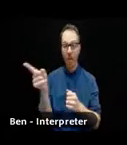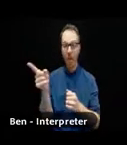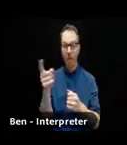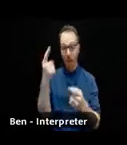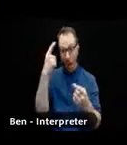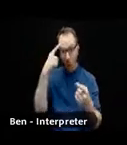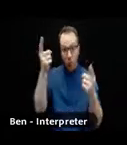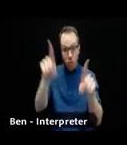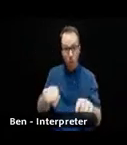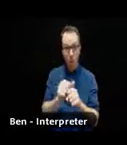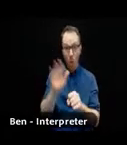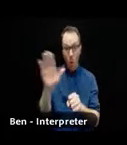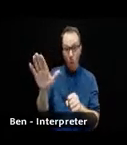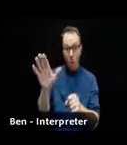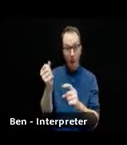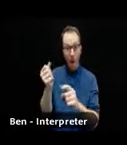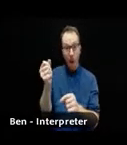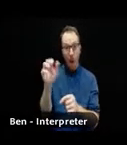your abuser, right?